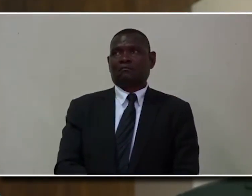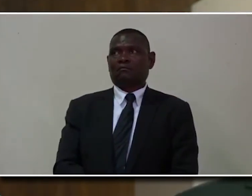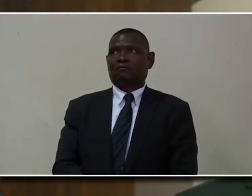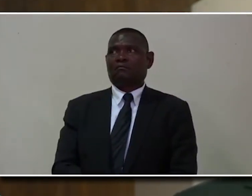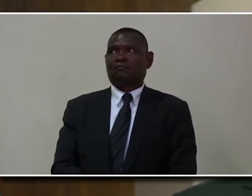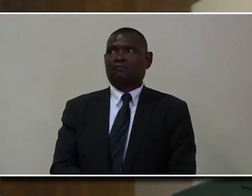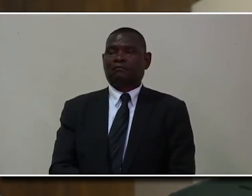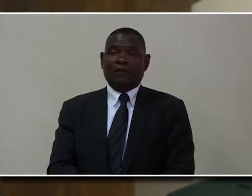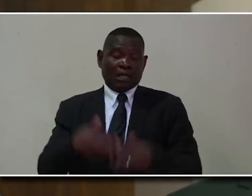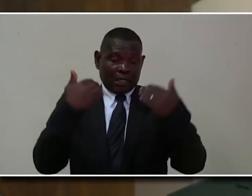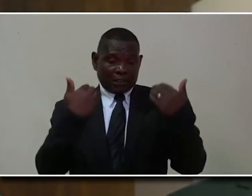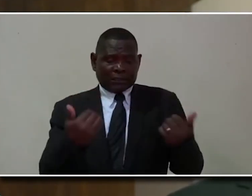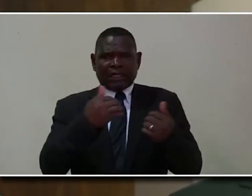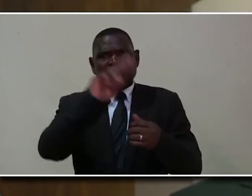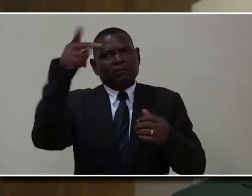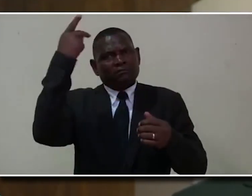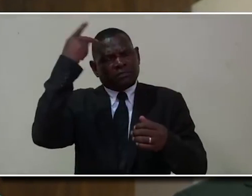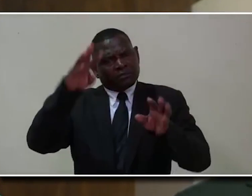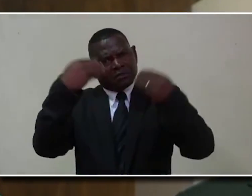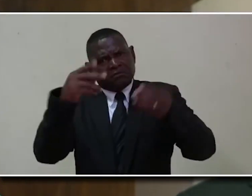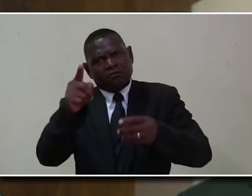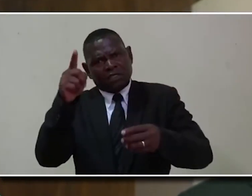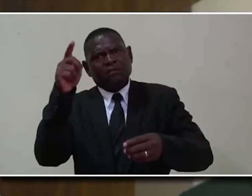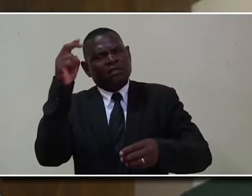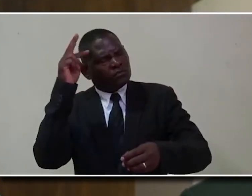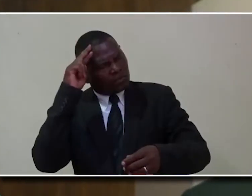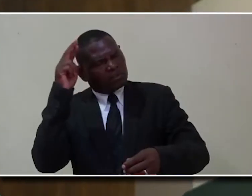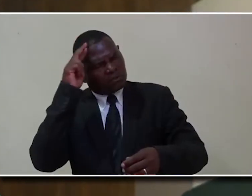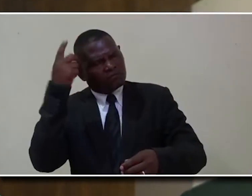offers one reason for joy. He